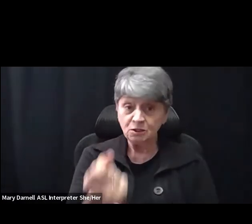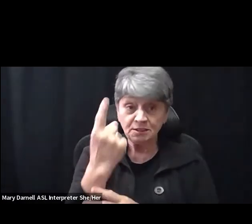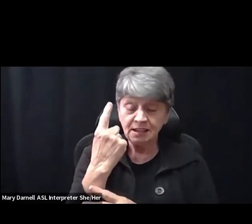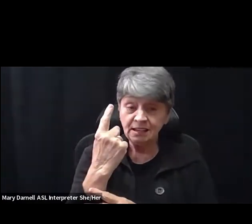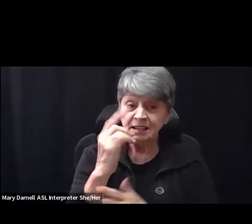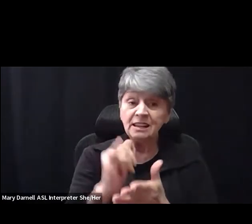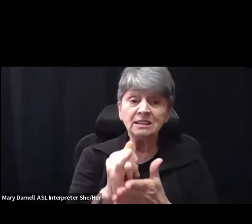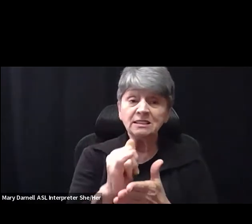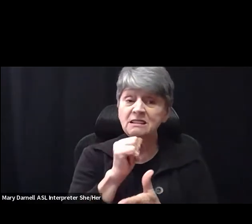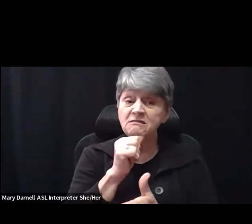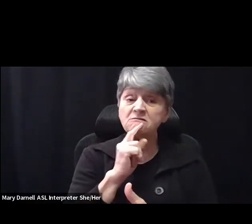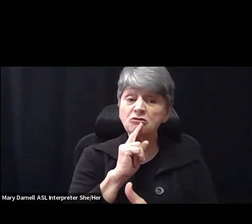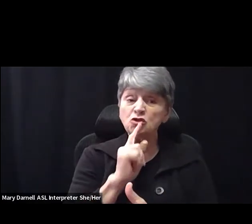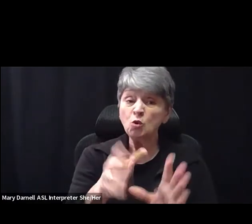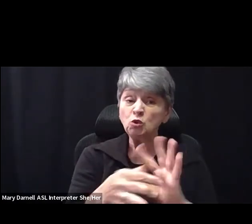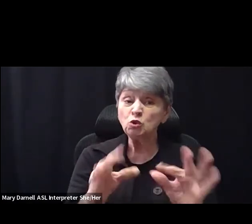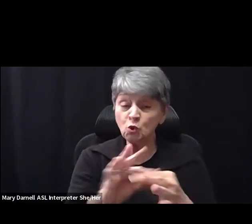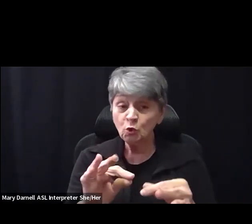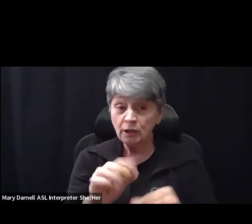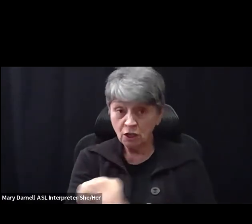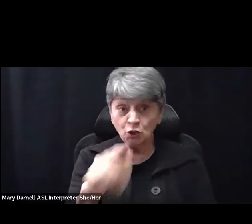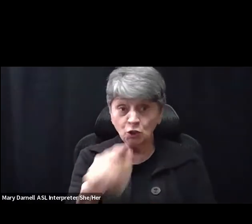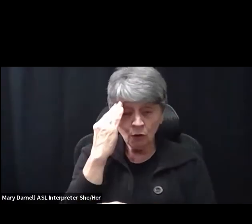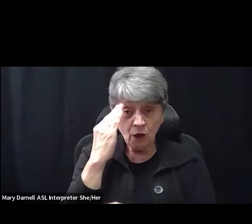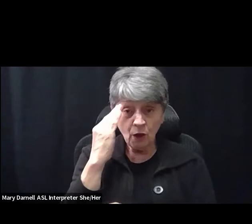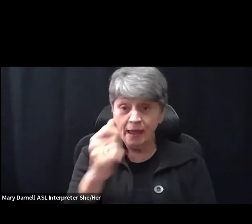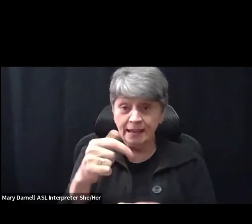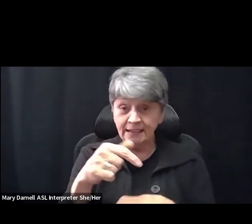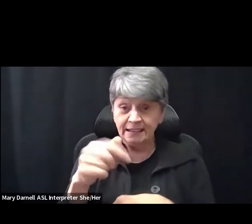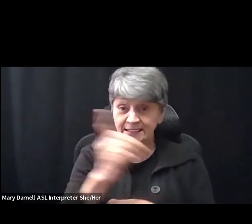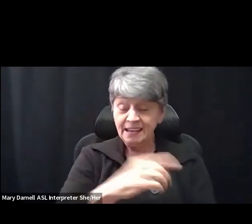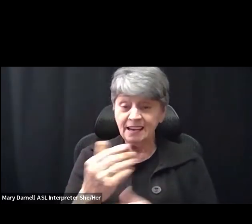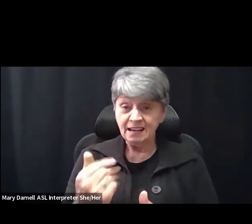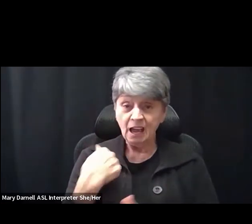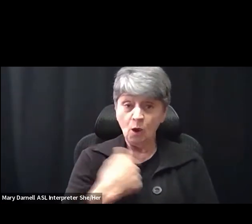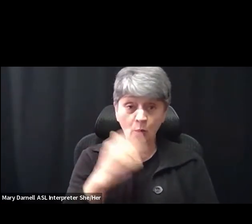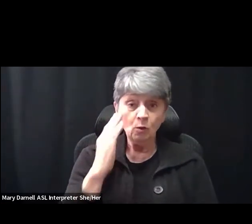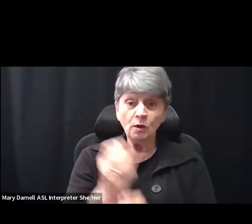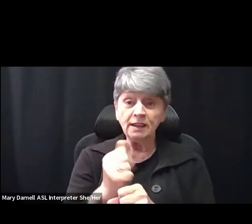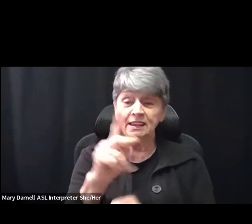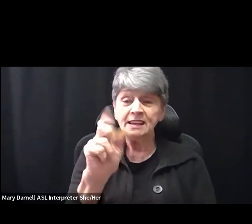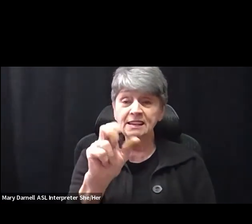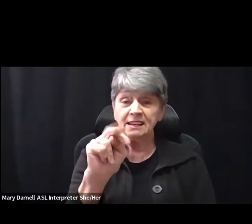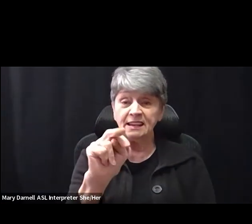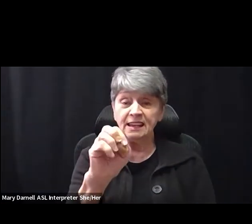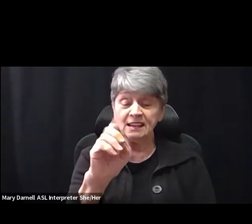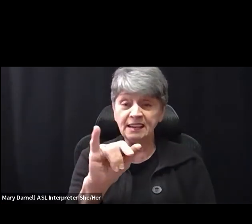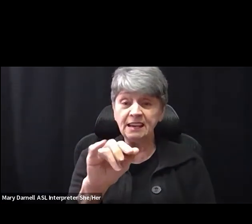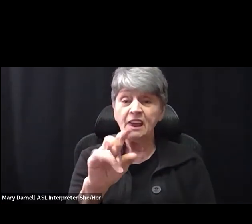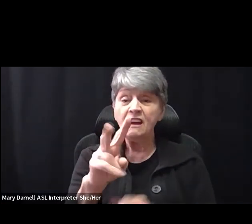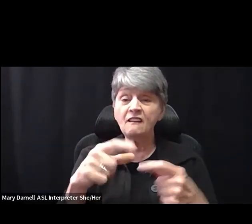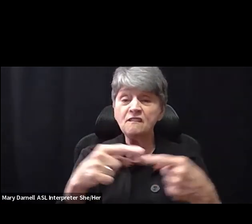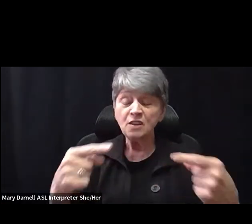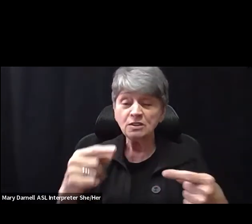as you know, any day now, we're going to receive the opinion in our Kennedy v. Bremerton case about whether